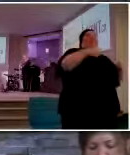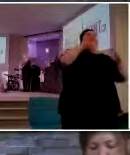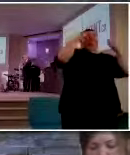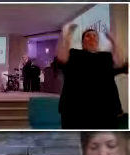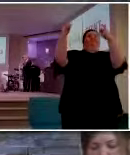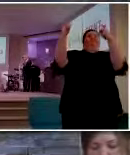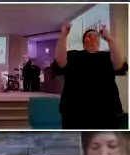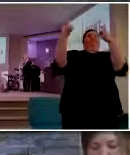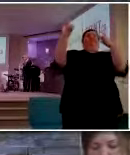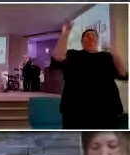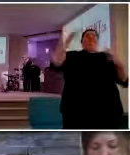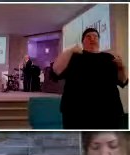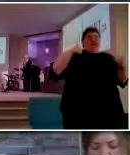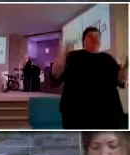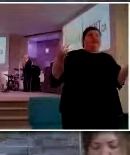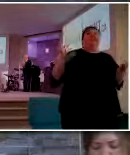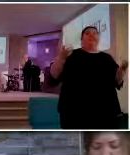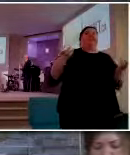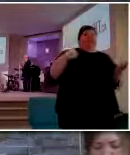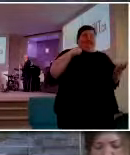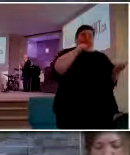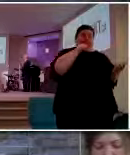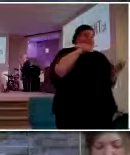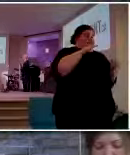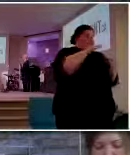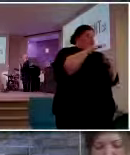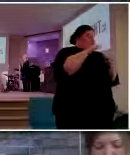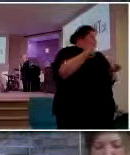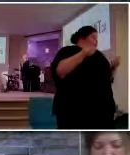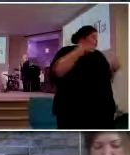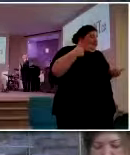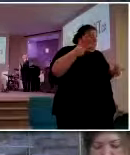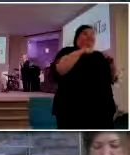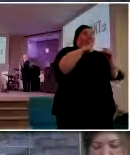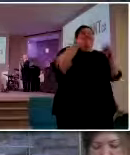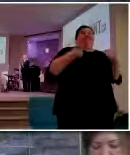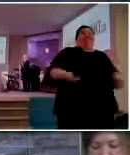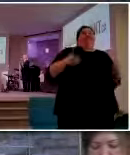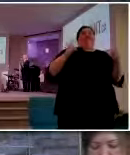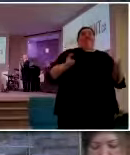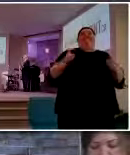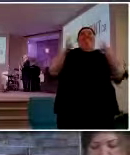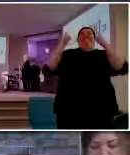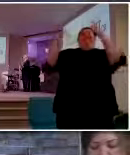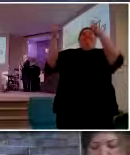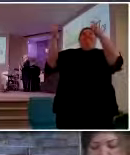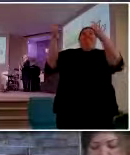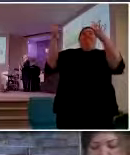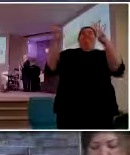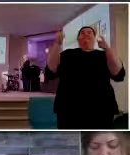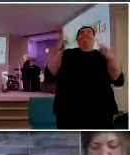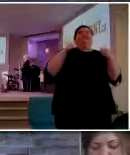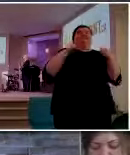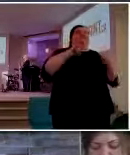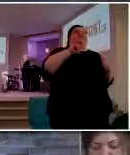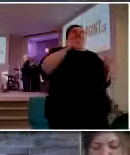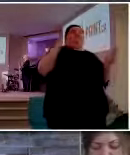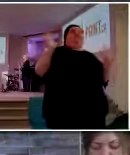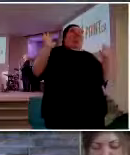God, here I am. I don't have a lot, God. I'm just giving You me this morning. I'm just offering myself to